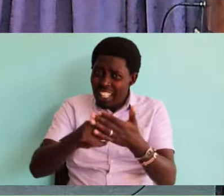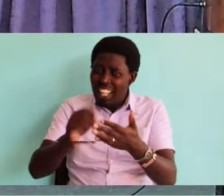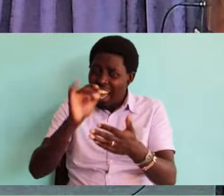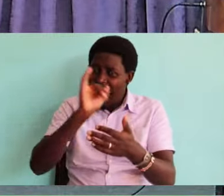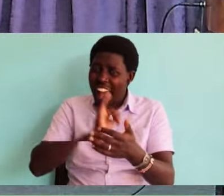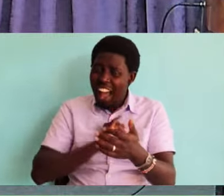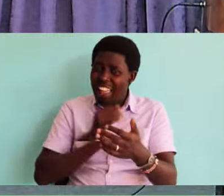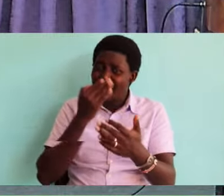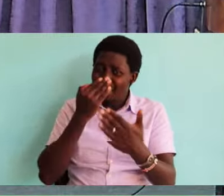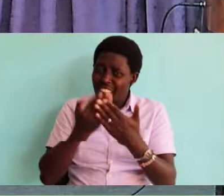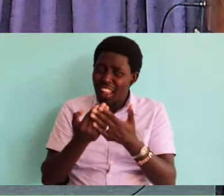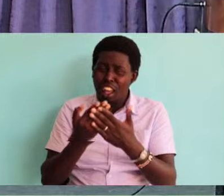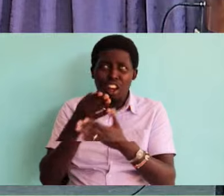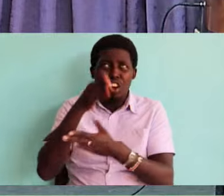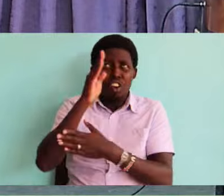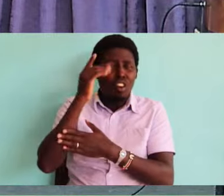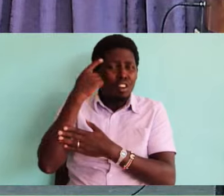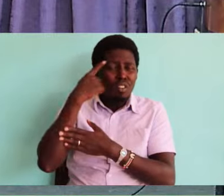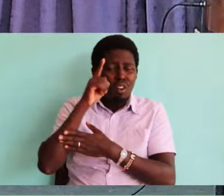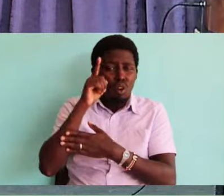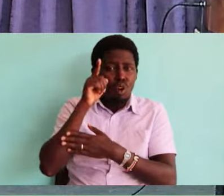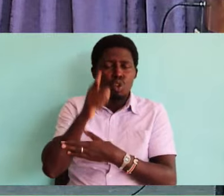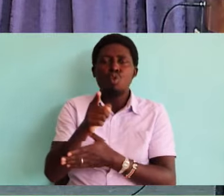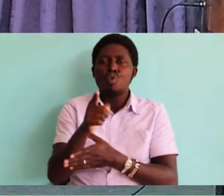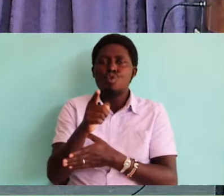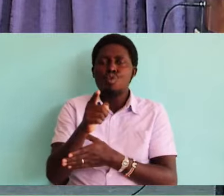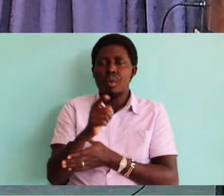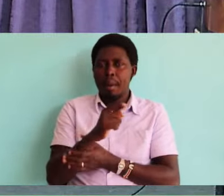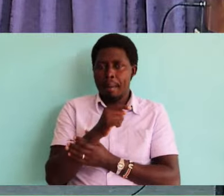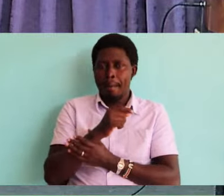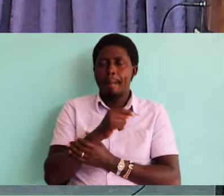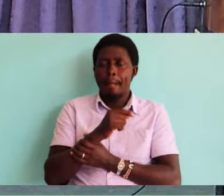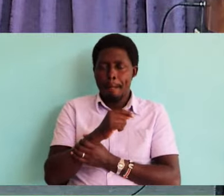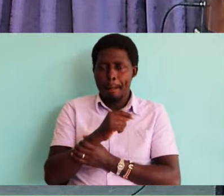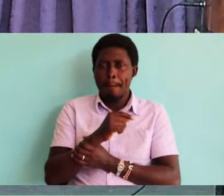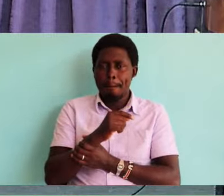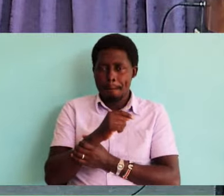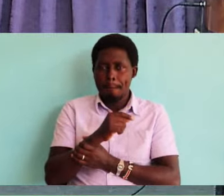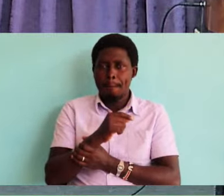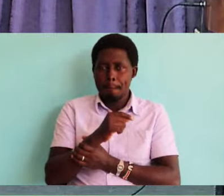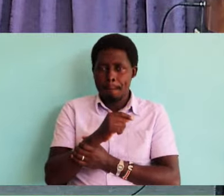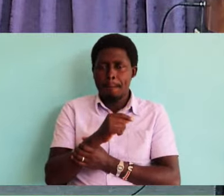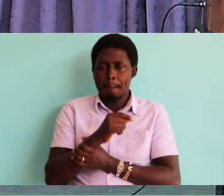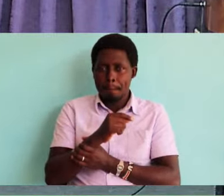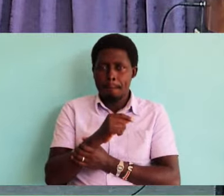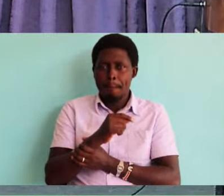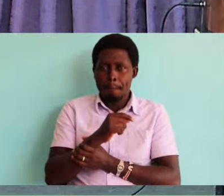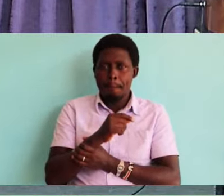He doesn't say, I thank you. He says, I thank God for you.